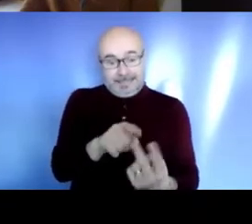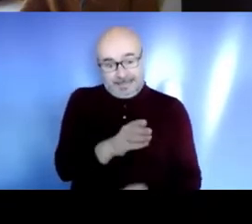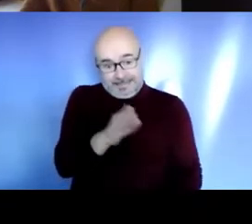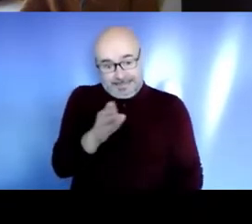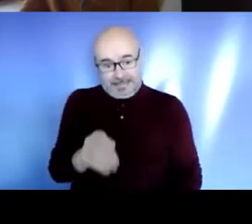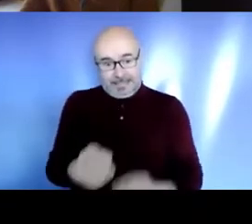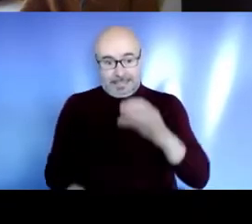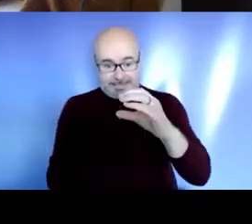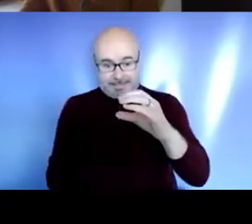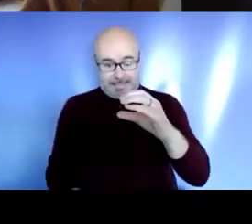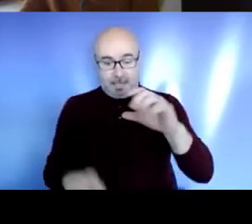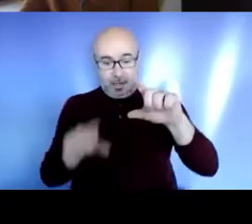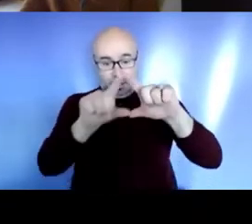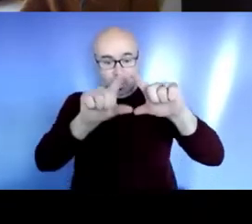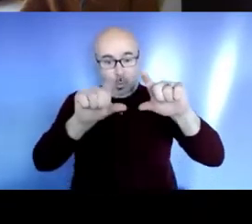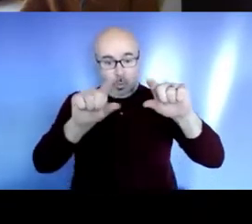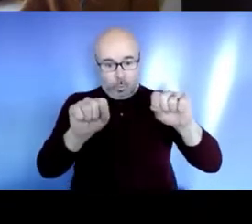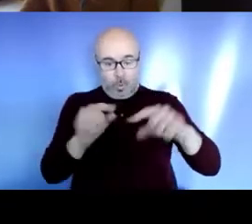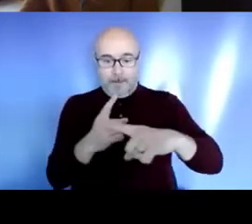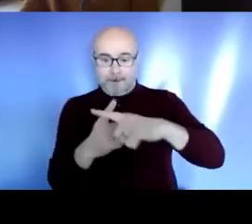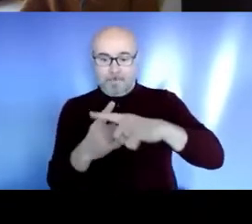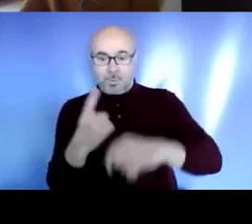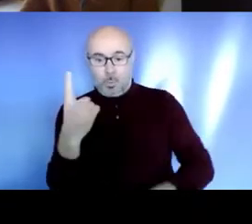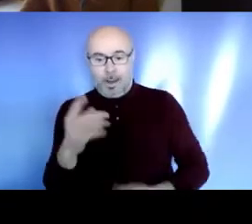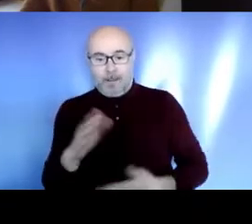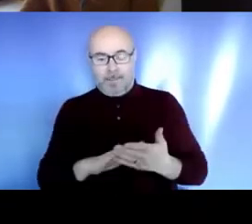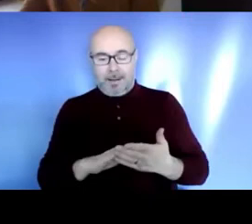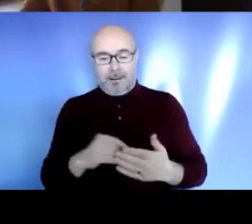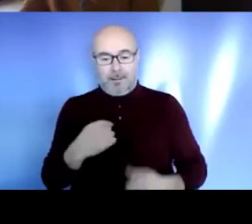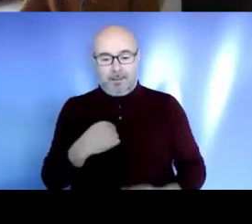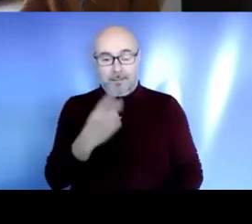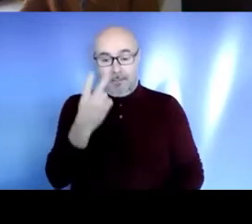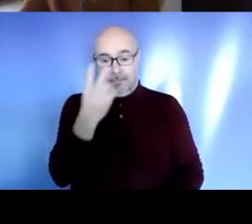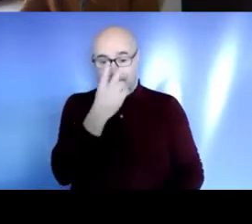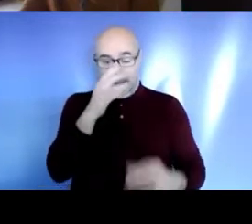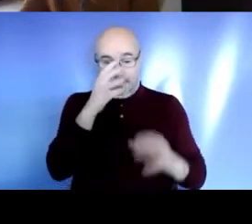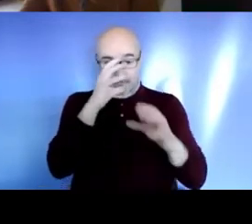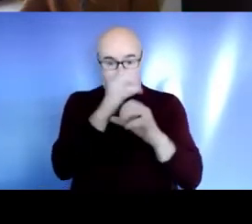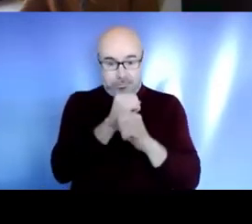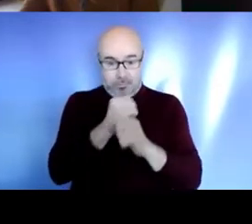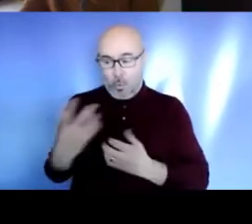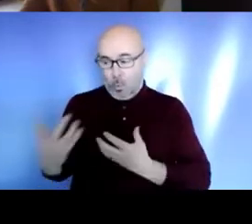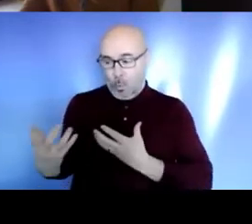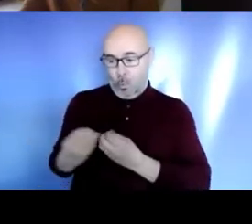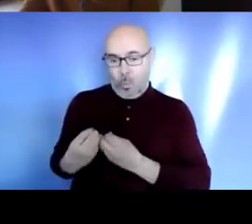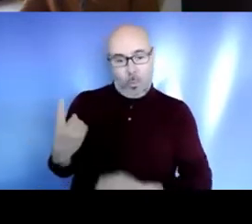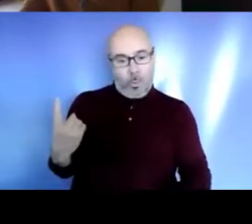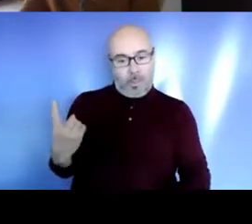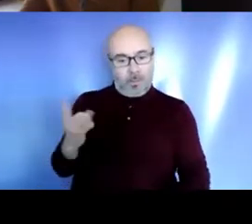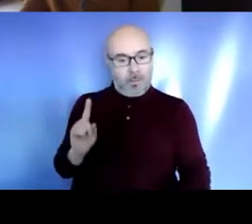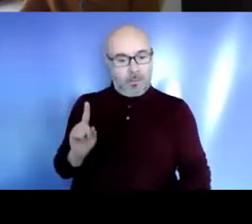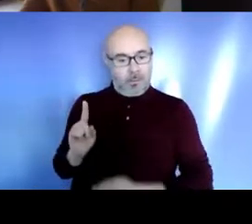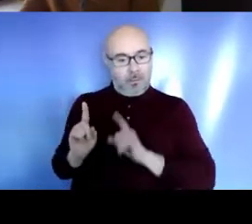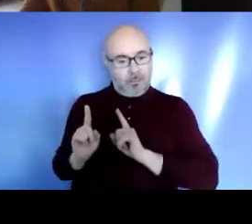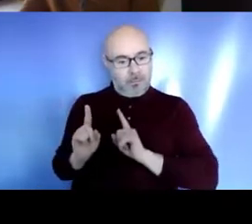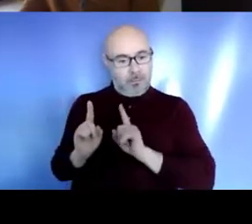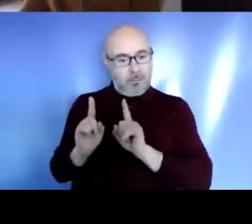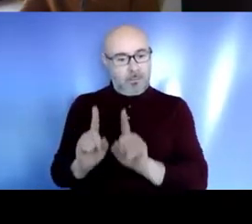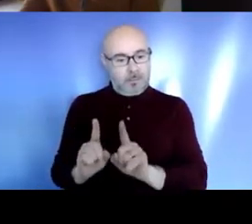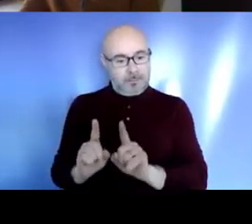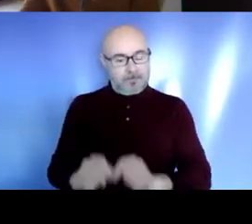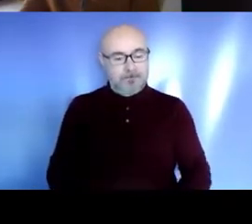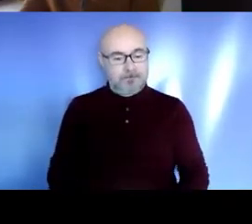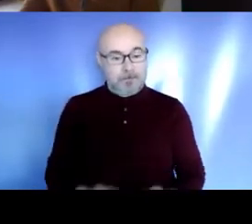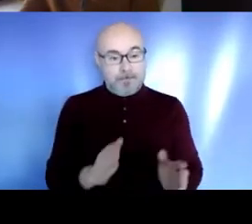companion, so there's that small +1 symbol just would be printed as well on the card. Where there's a